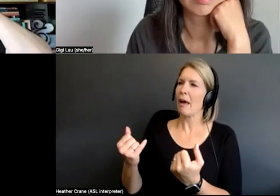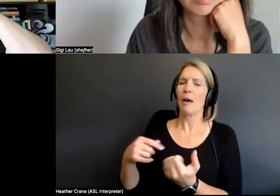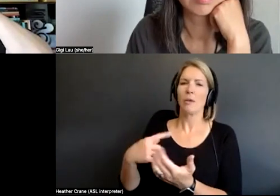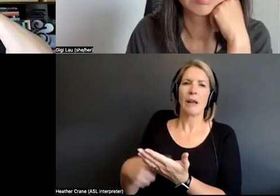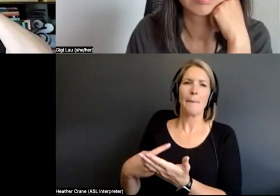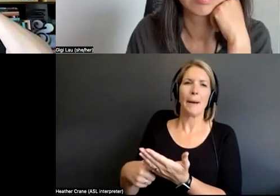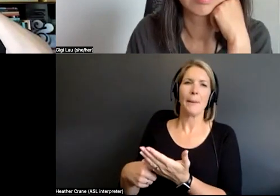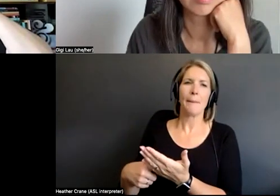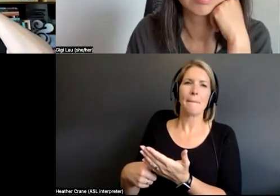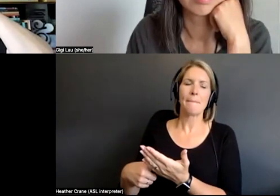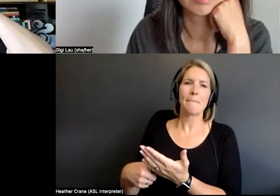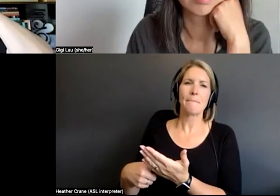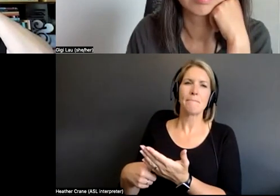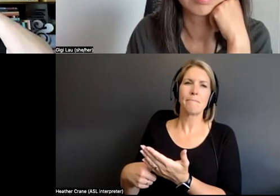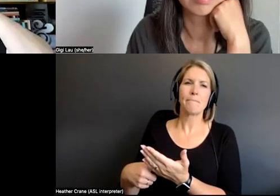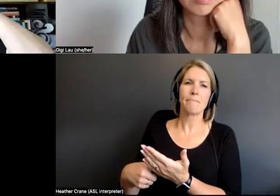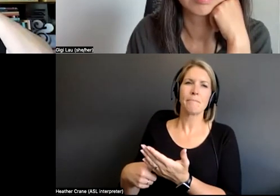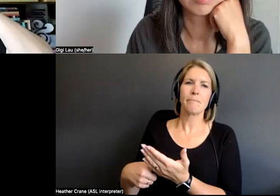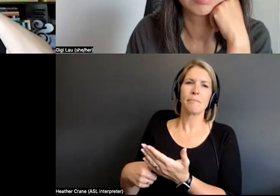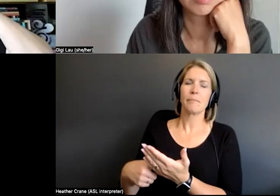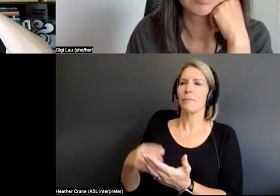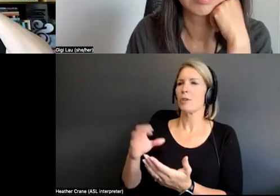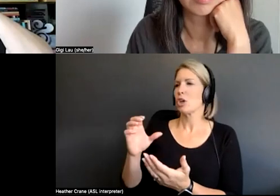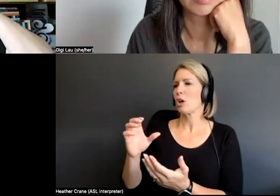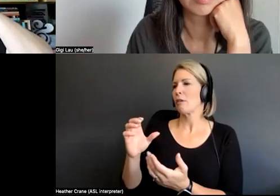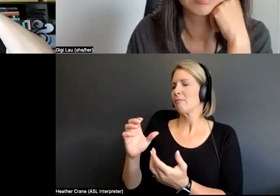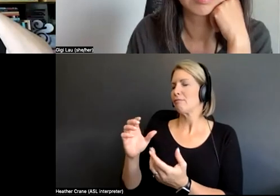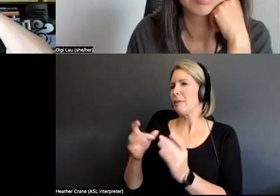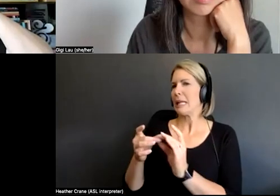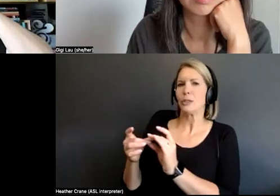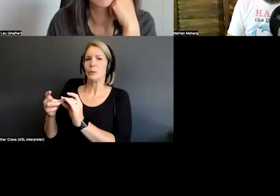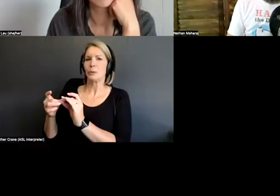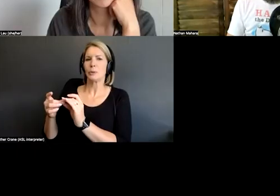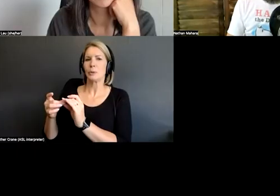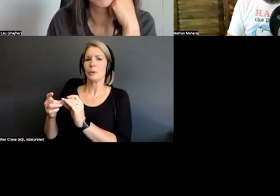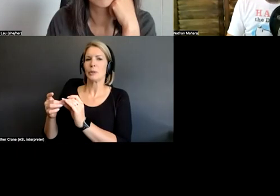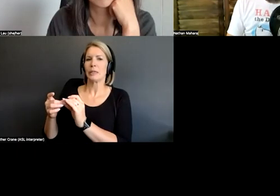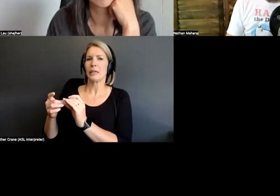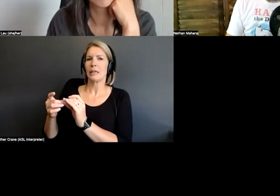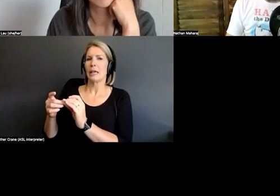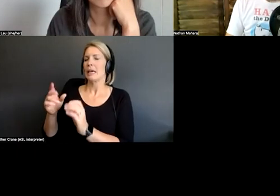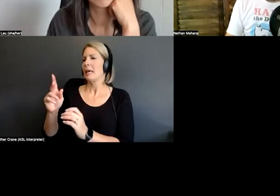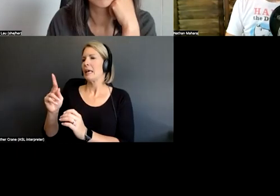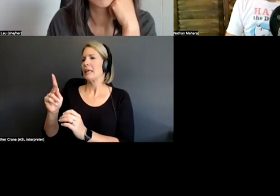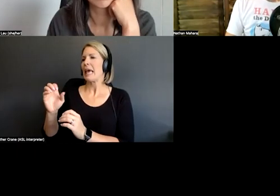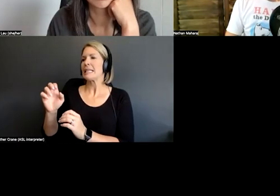design with commissioned illustration is the cover for Casey Plett's short story collection Dream of a